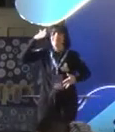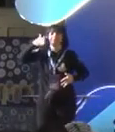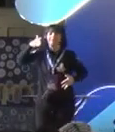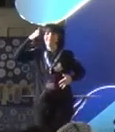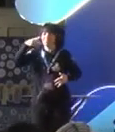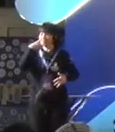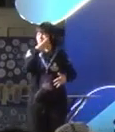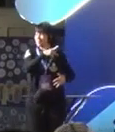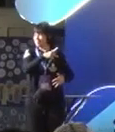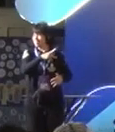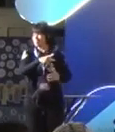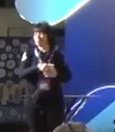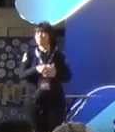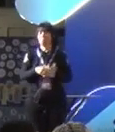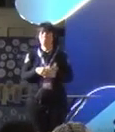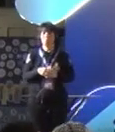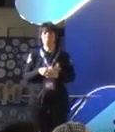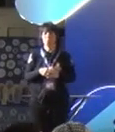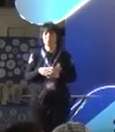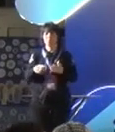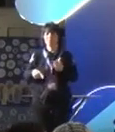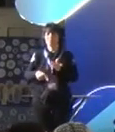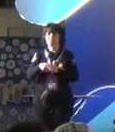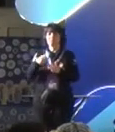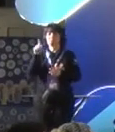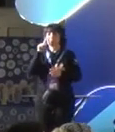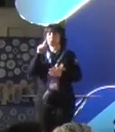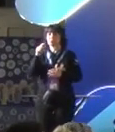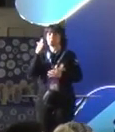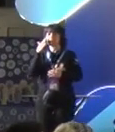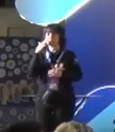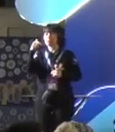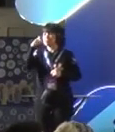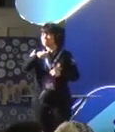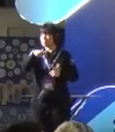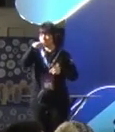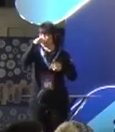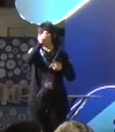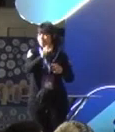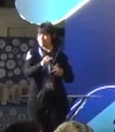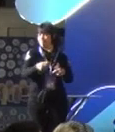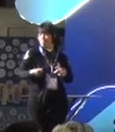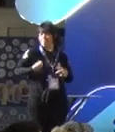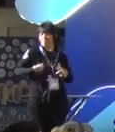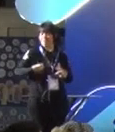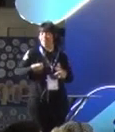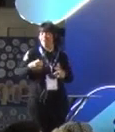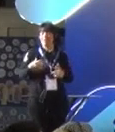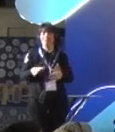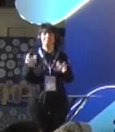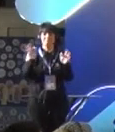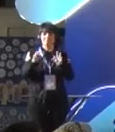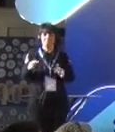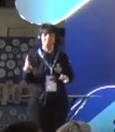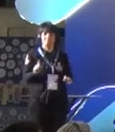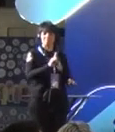palestra. Logo no primeiro dia que eu soube que você estaria aqui, eu fiquei muito animado para vir.